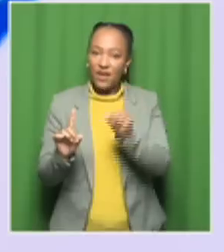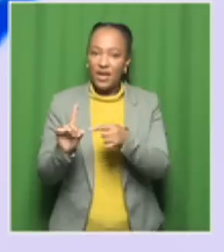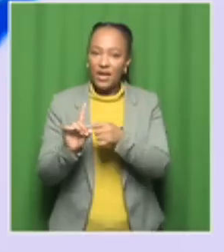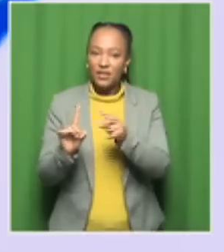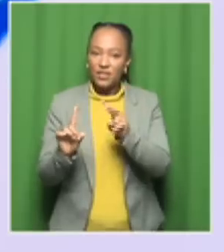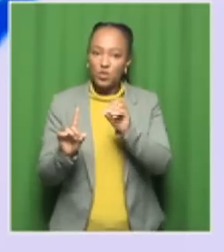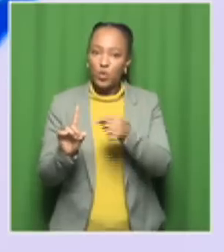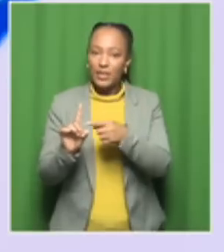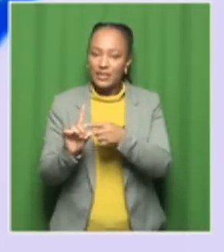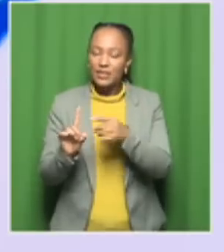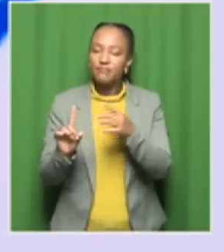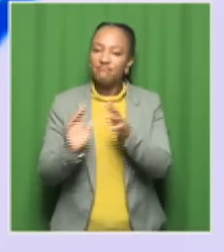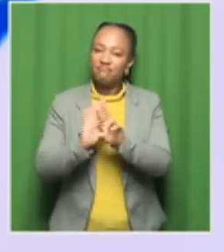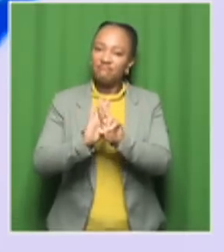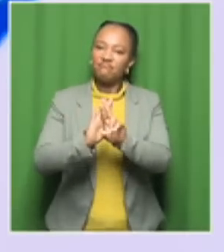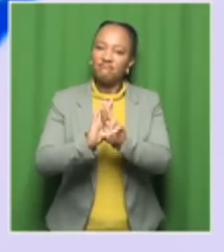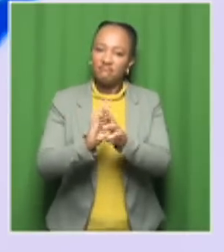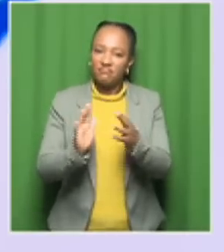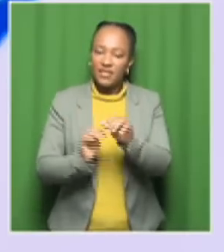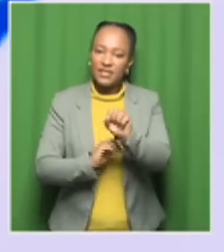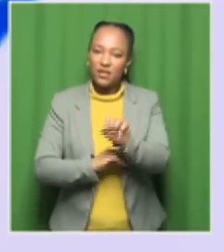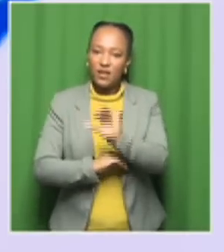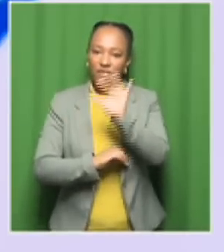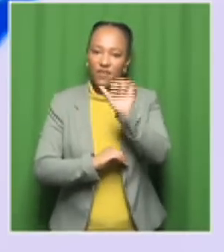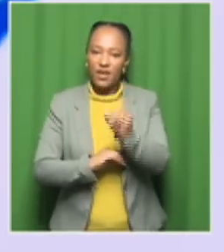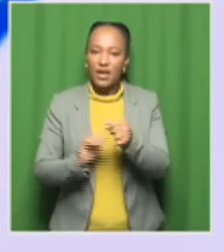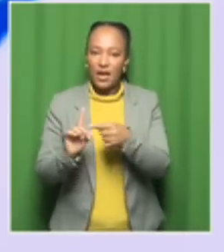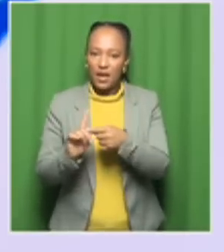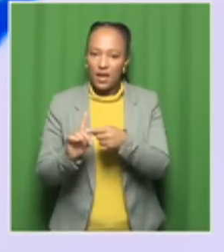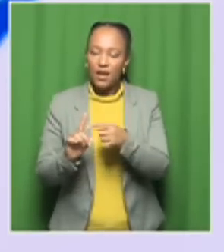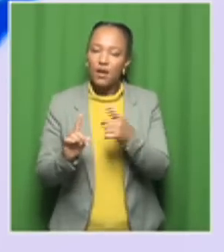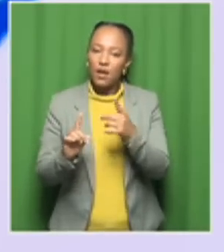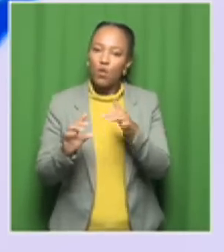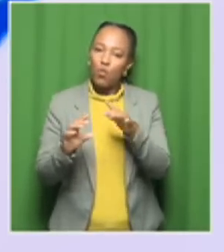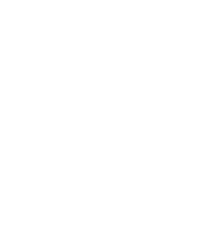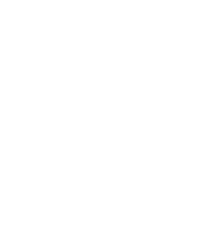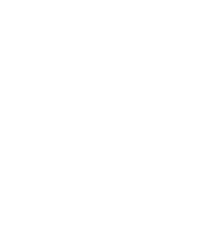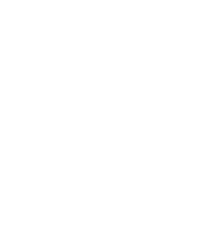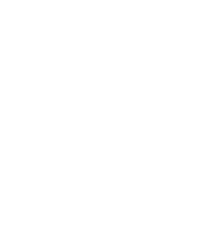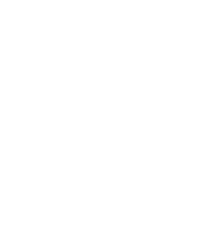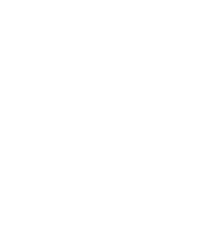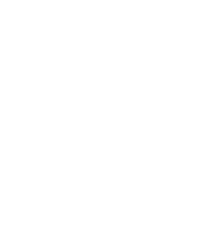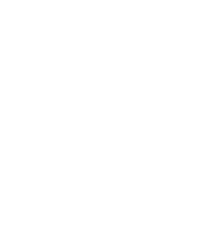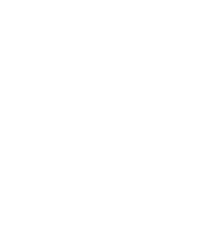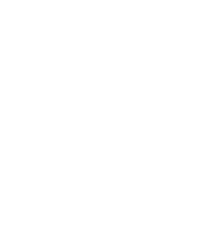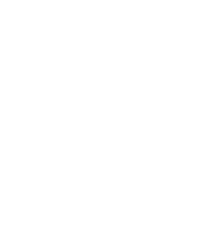giving us an update on how South Africa's G20 presidency is progressing.